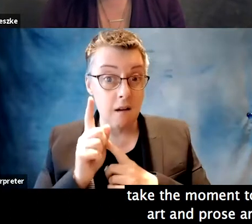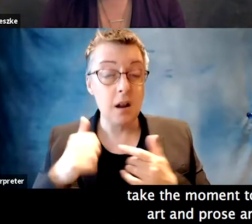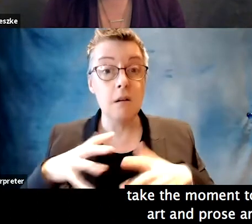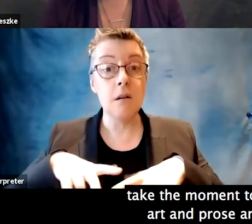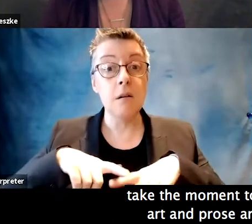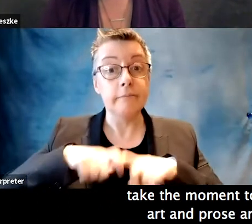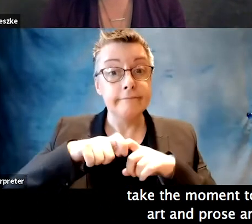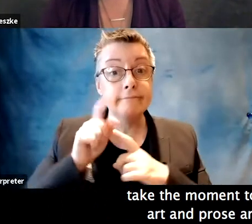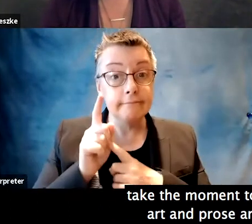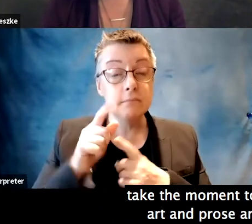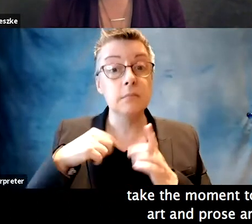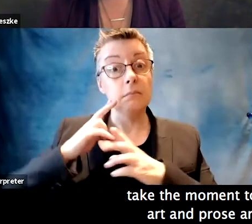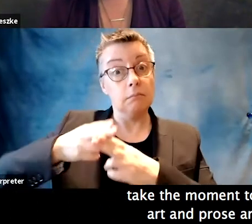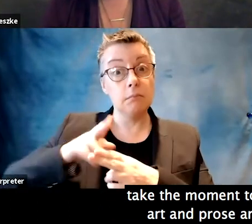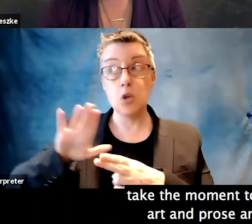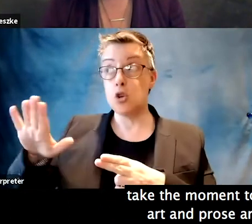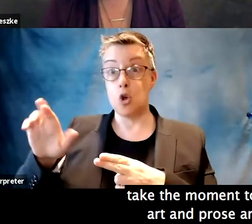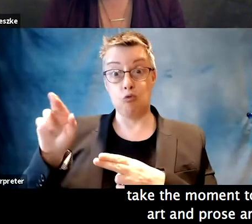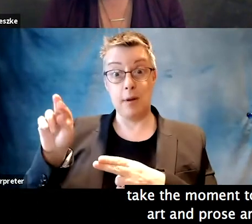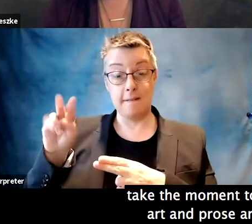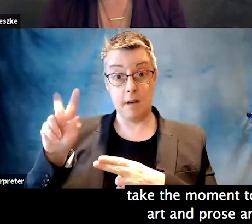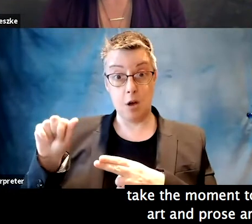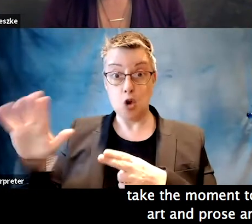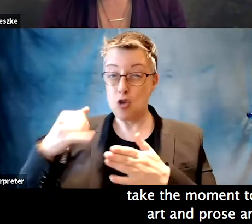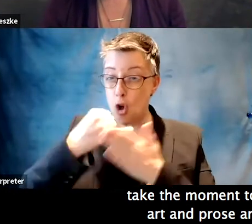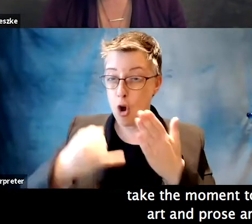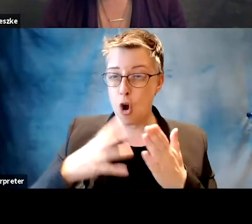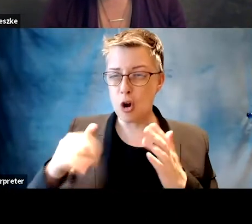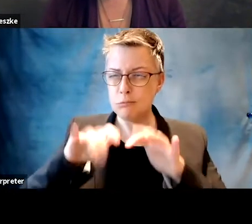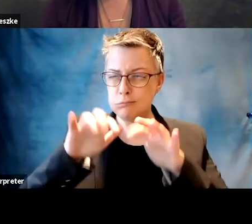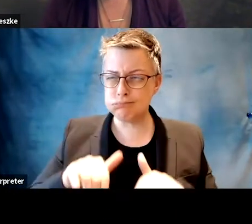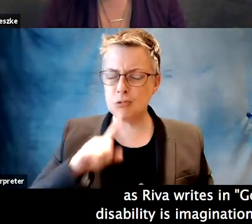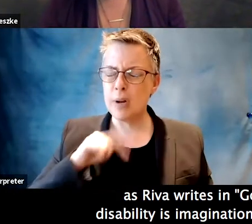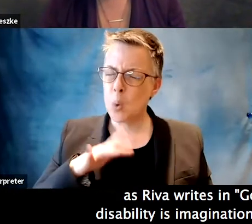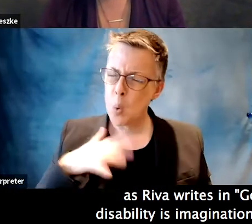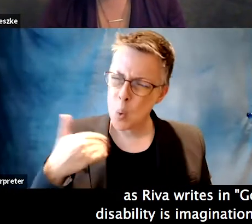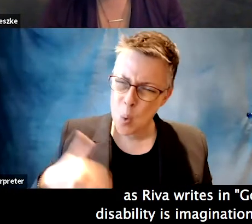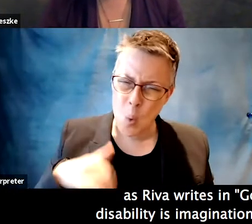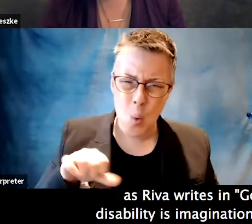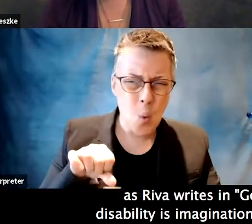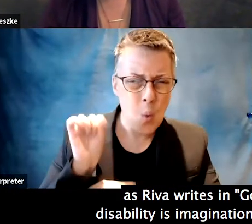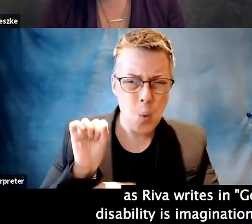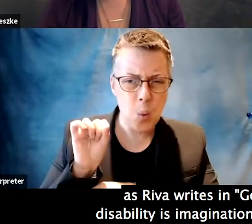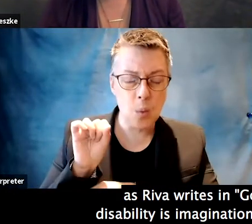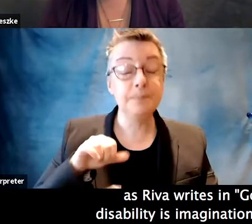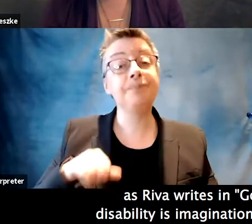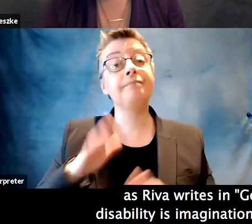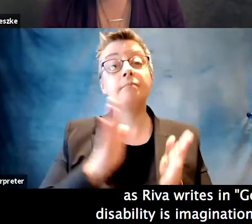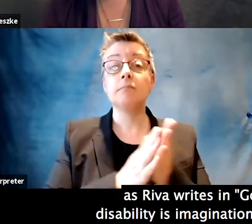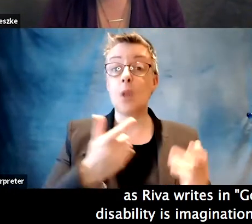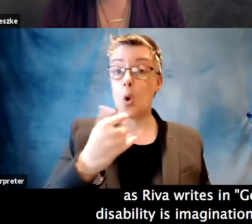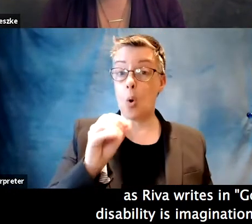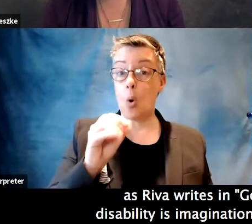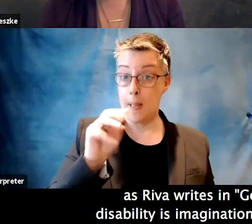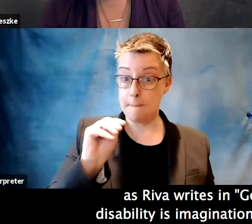to point out that Riva's art and prose are really revelatory. As Riva writes in Golem Girl, the